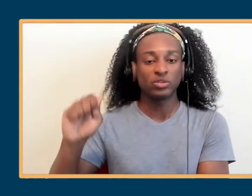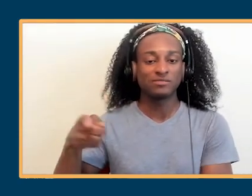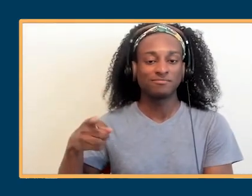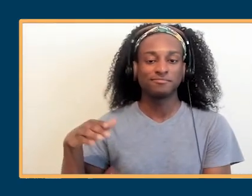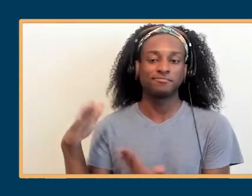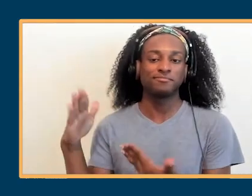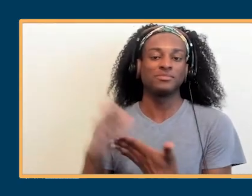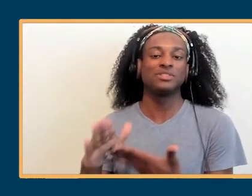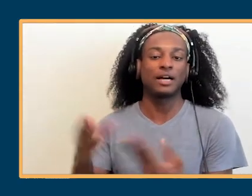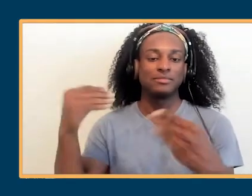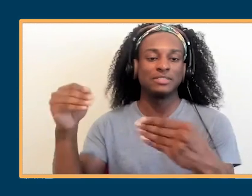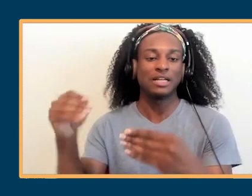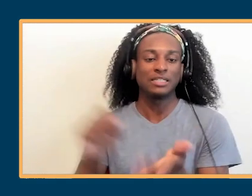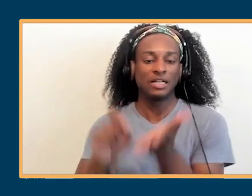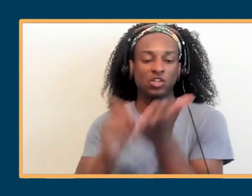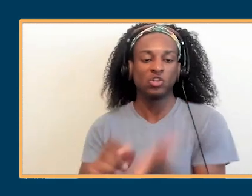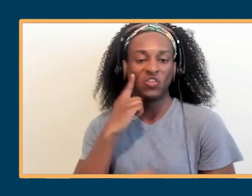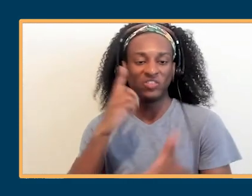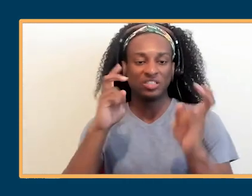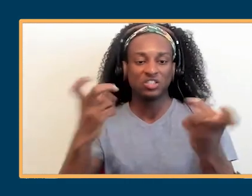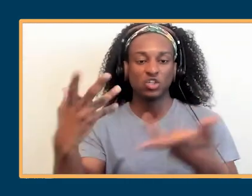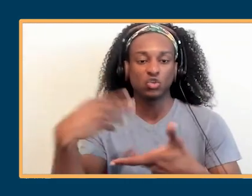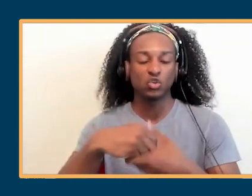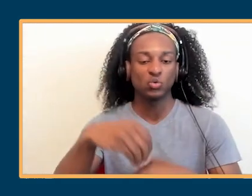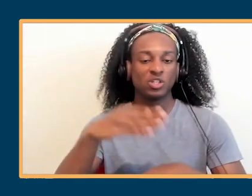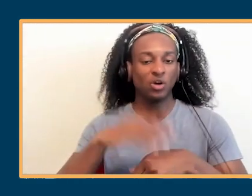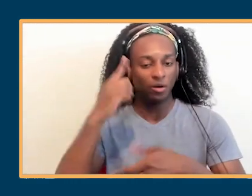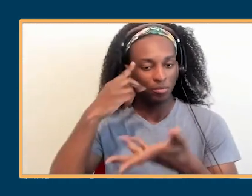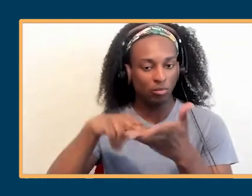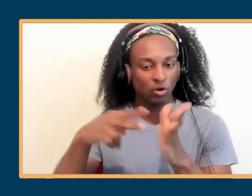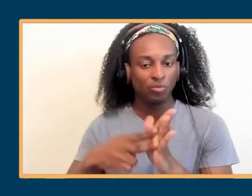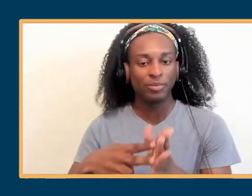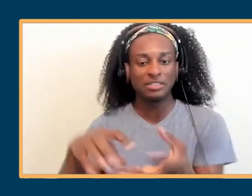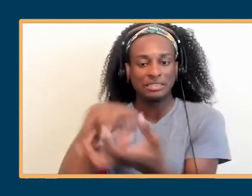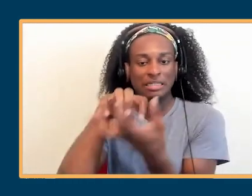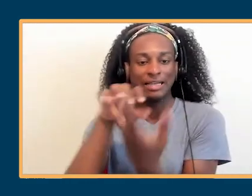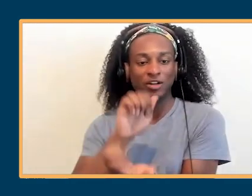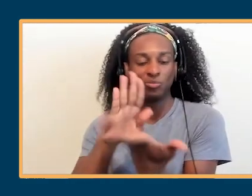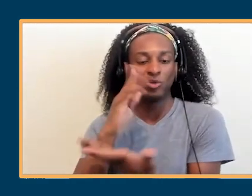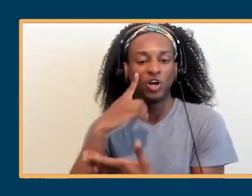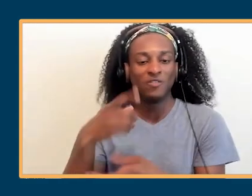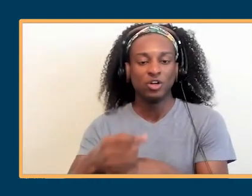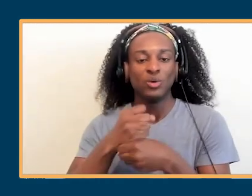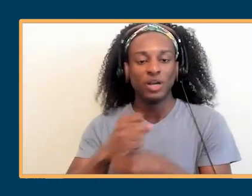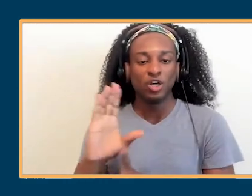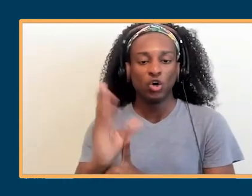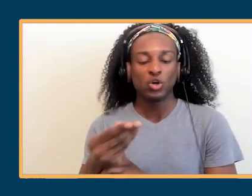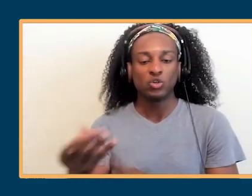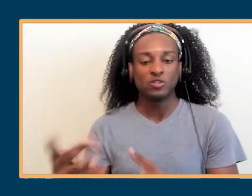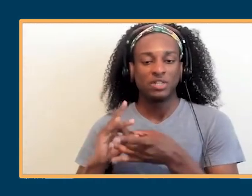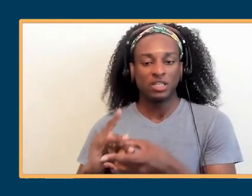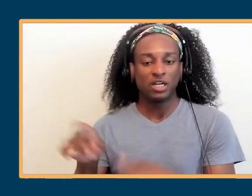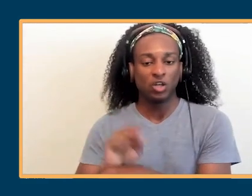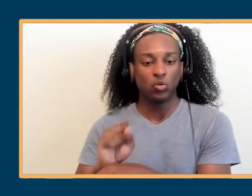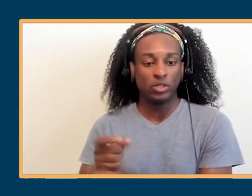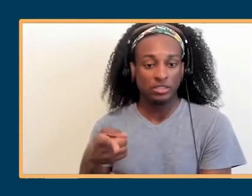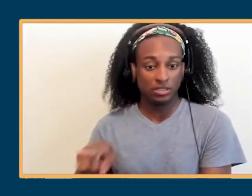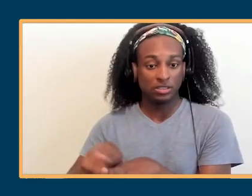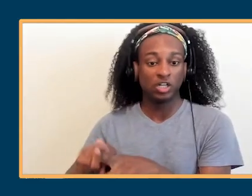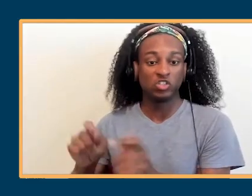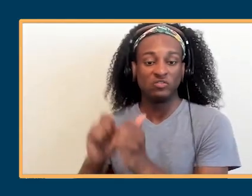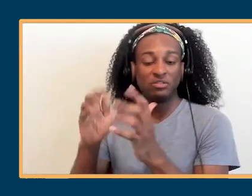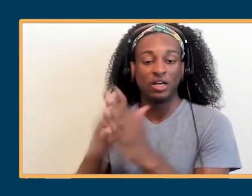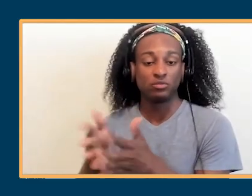intersectional approach to creating a culture of belonging at work. Ruchika is also the founder of Candor, an inclusion strategy practice,